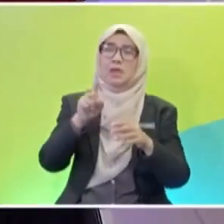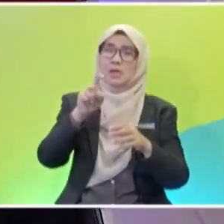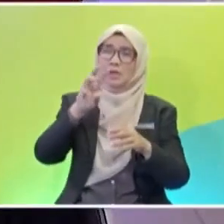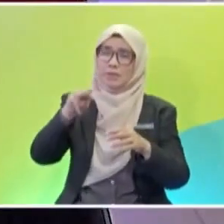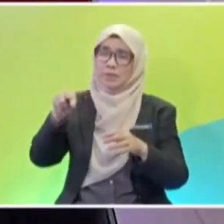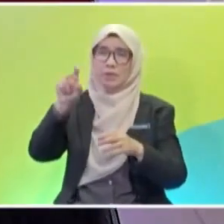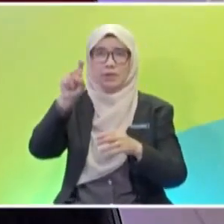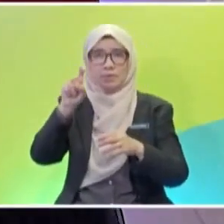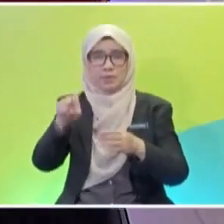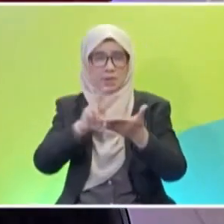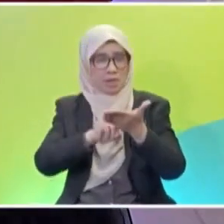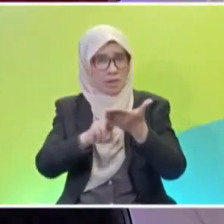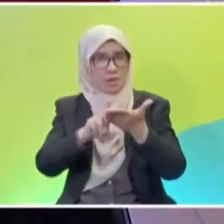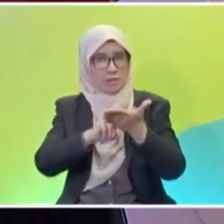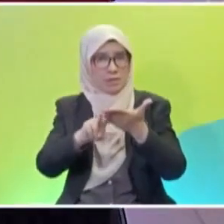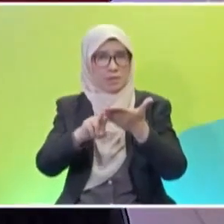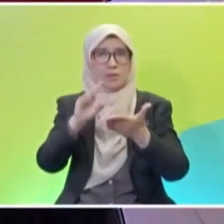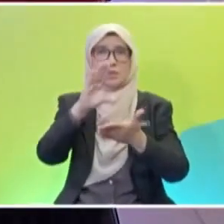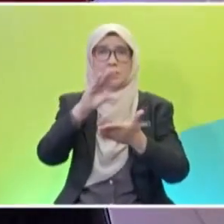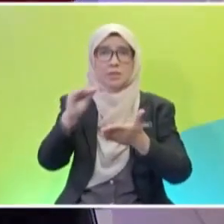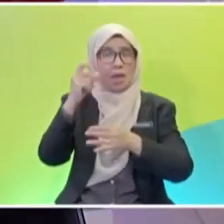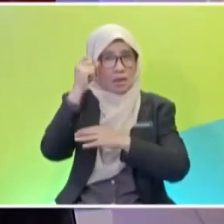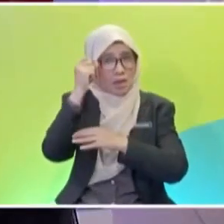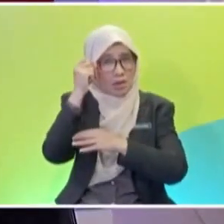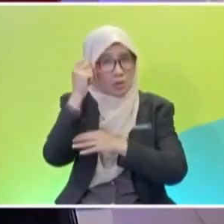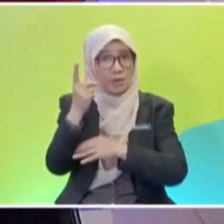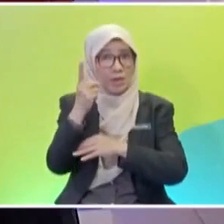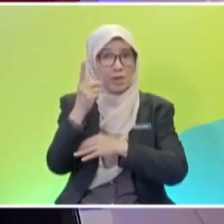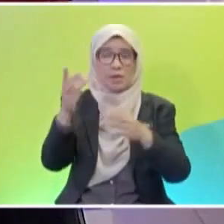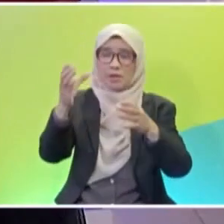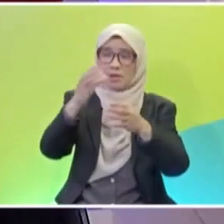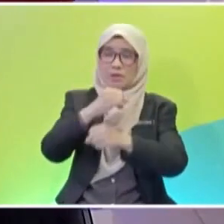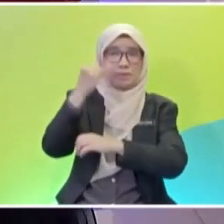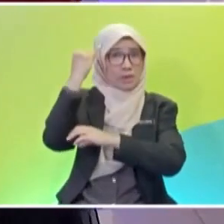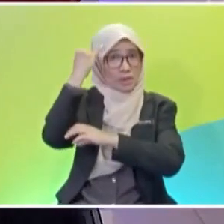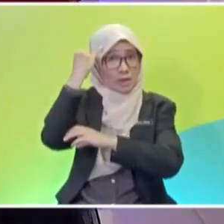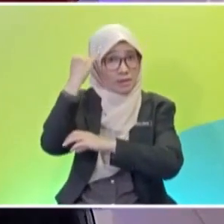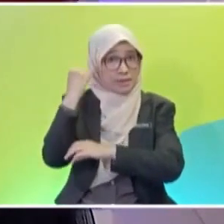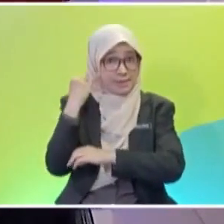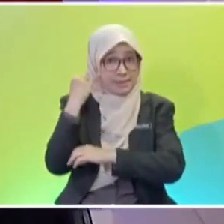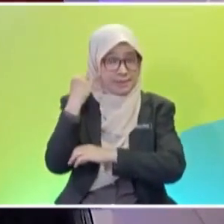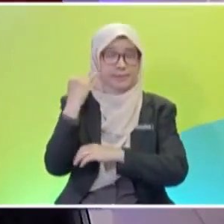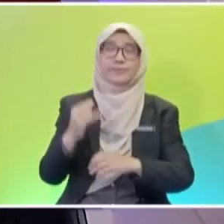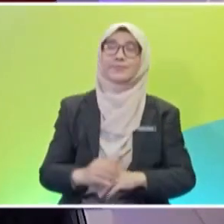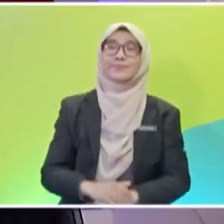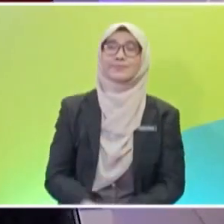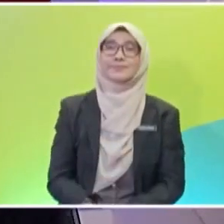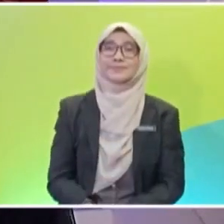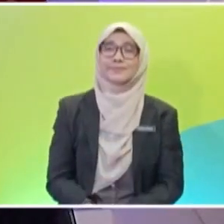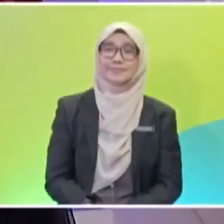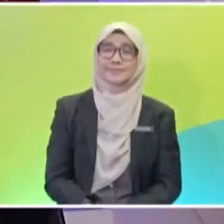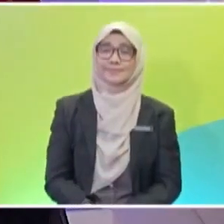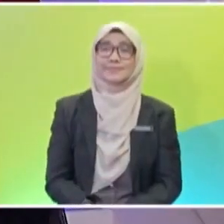bit of an extra skill, and we'll talk more about that later. I've already given some tips, but I'll repeat myself again later just to